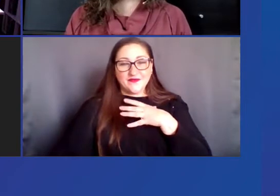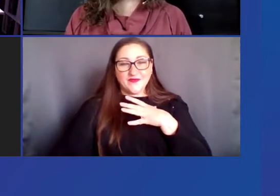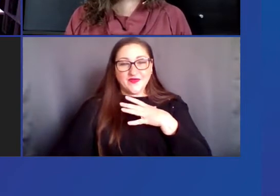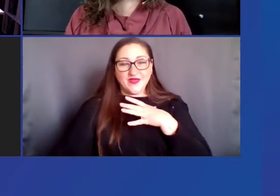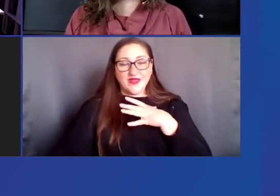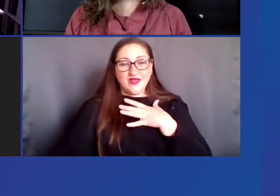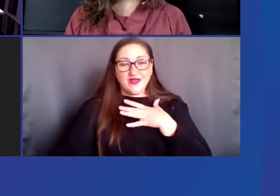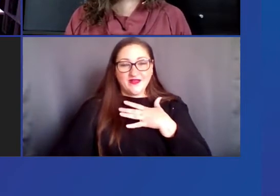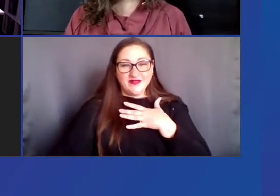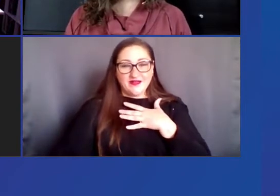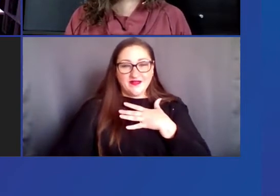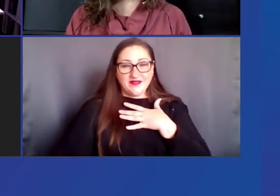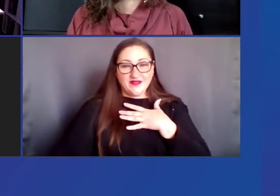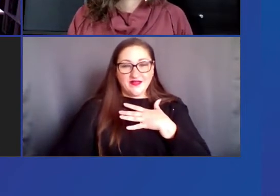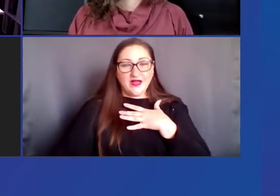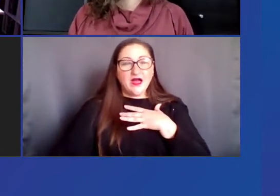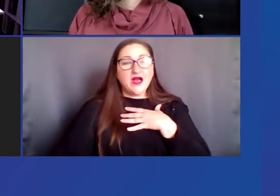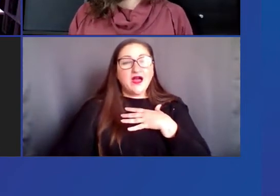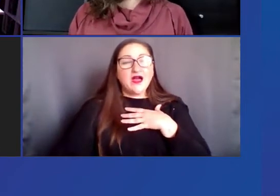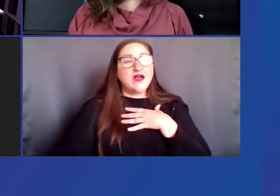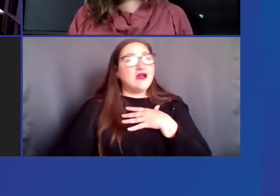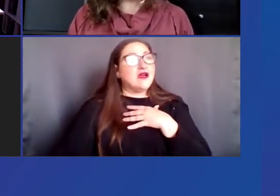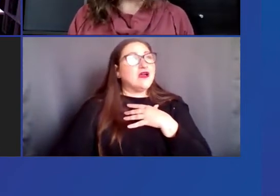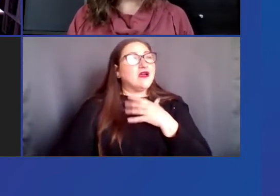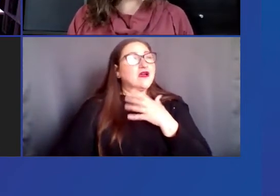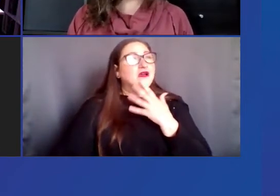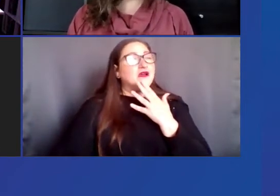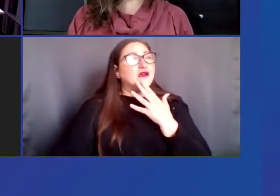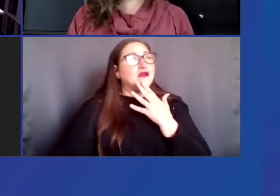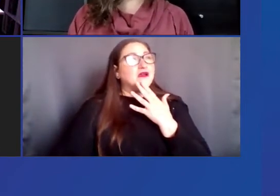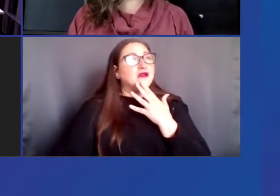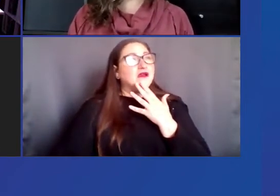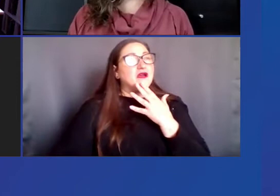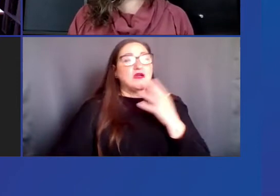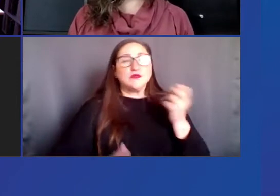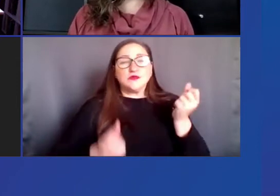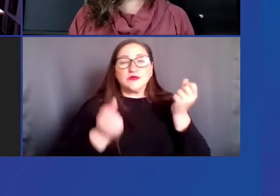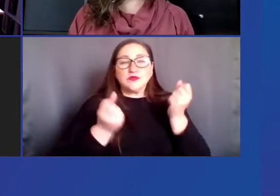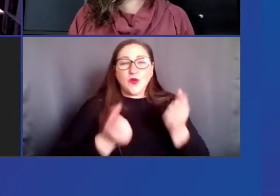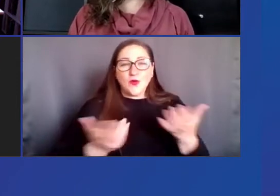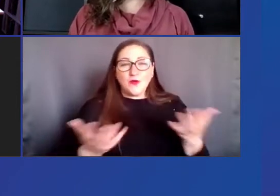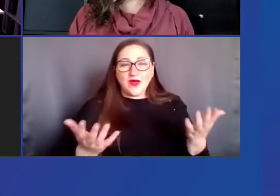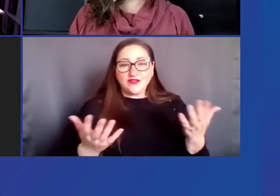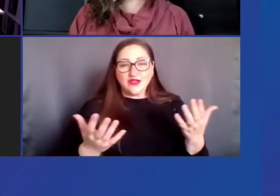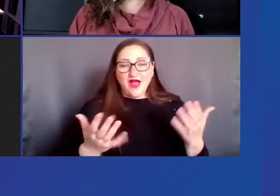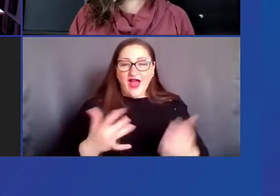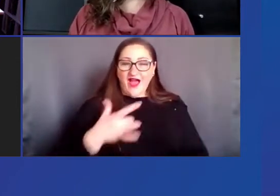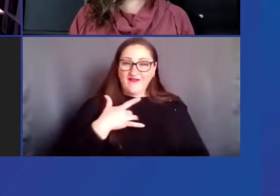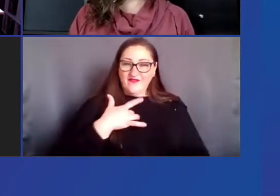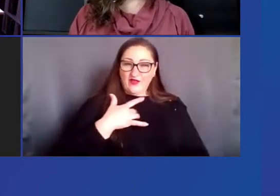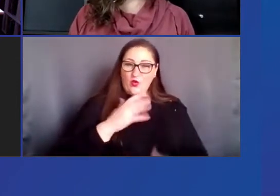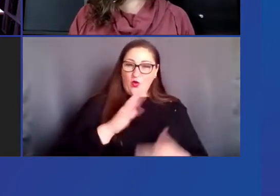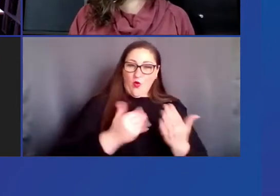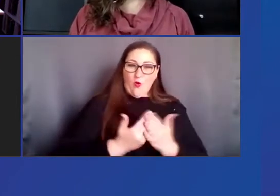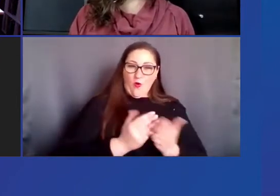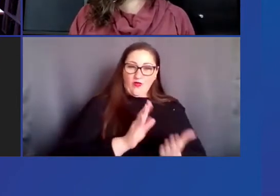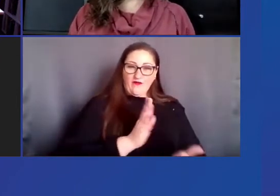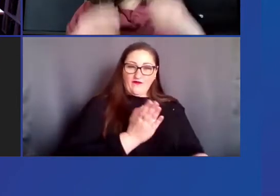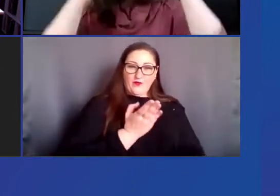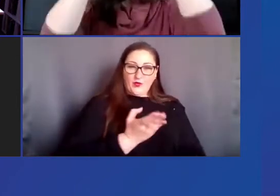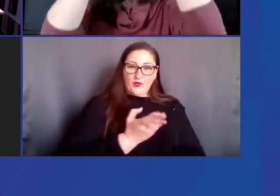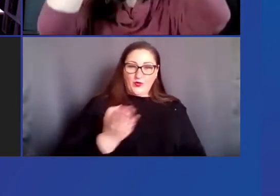So much of, I feel like what I'm getting from all of what you've been saying,